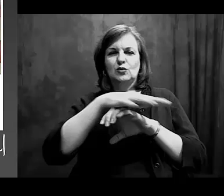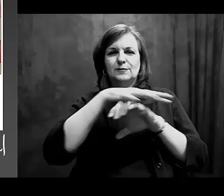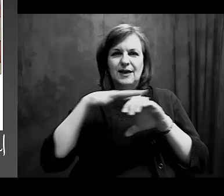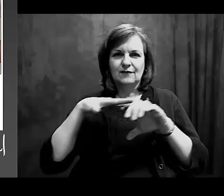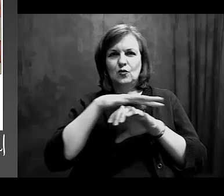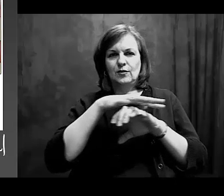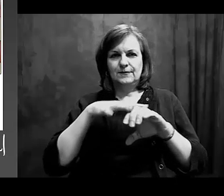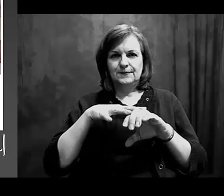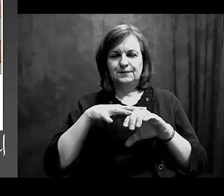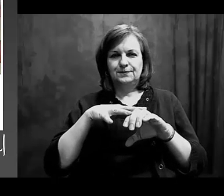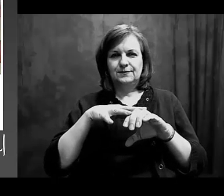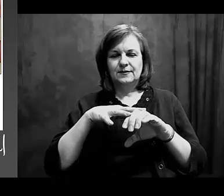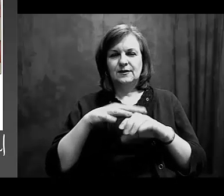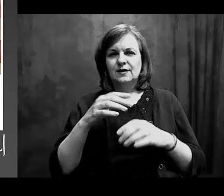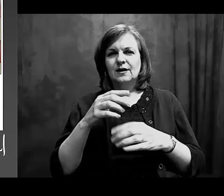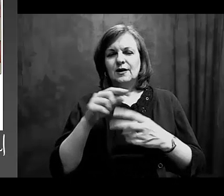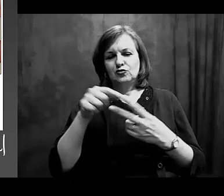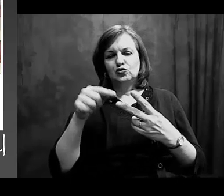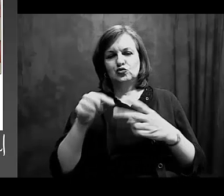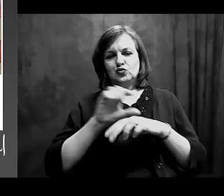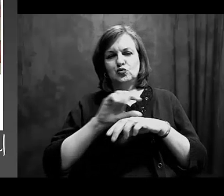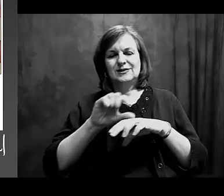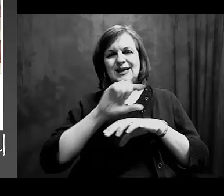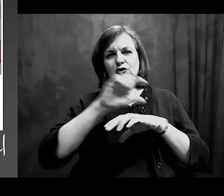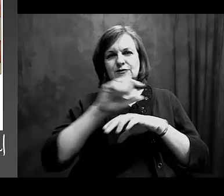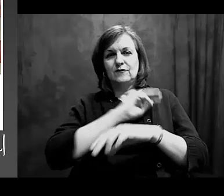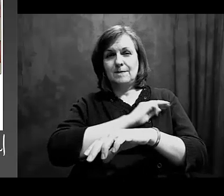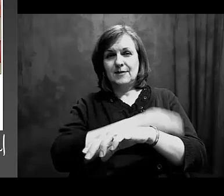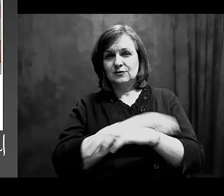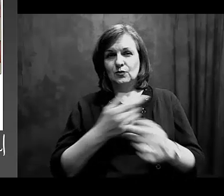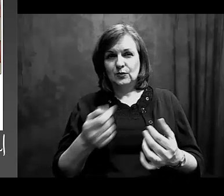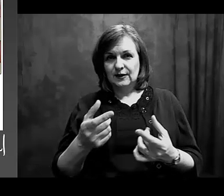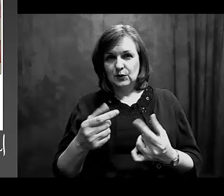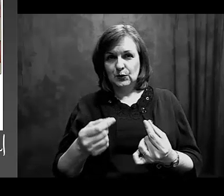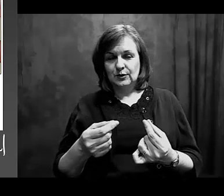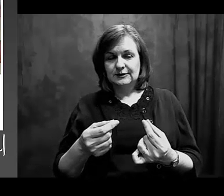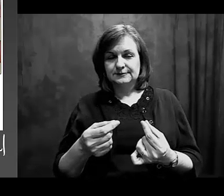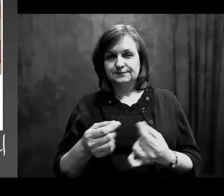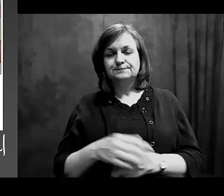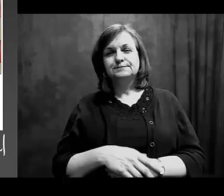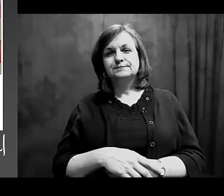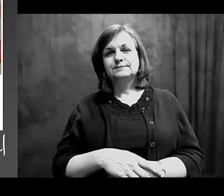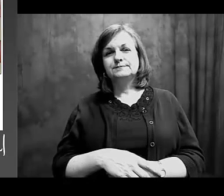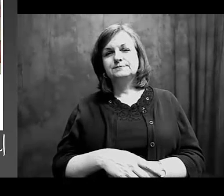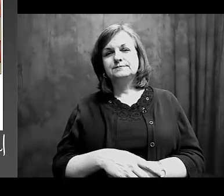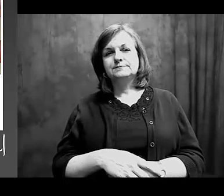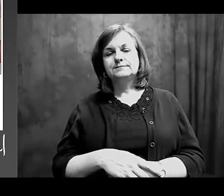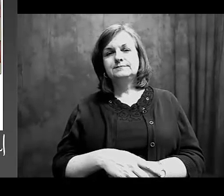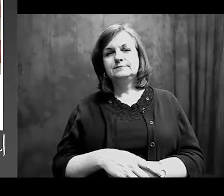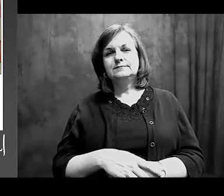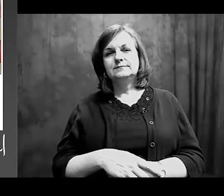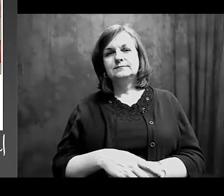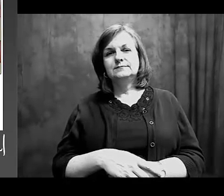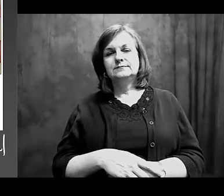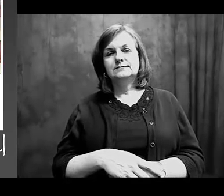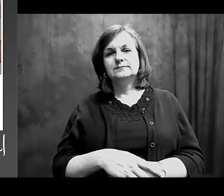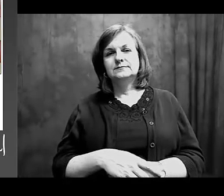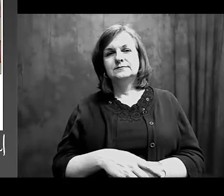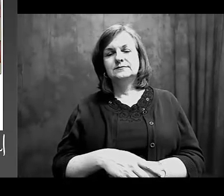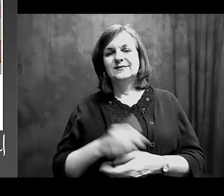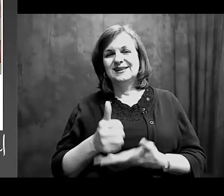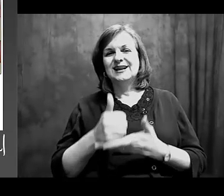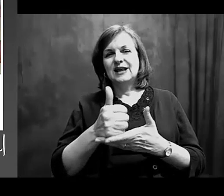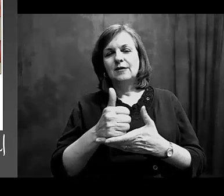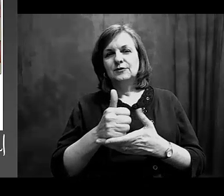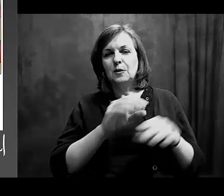these. Are going to be absorption. They have huge surface area, that's important. And we have to look on some of them as having